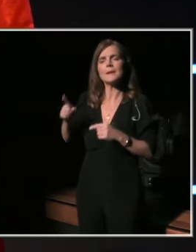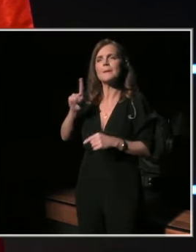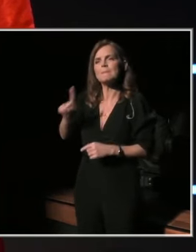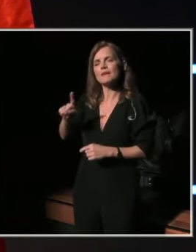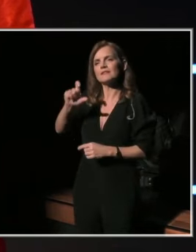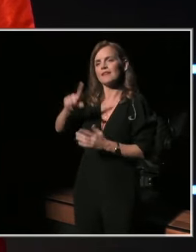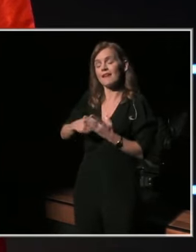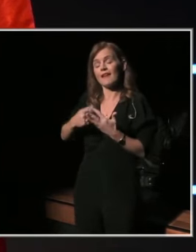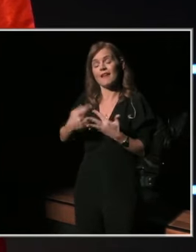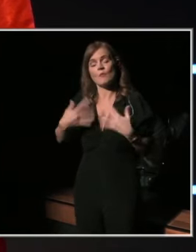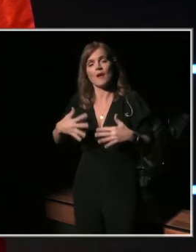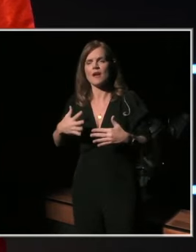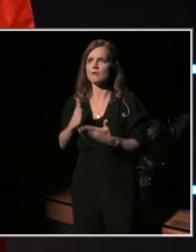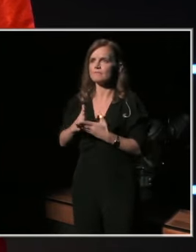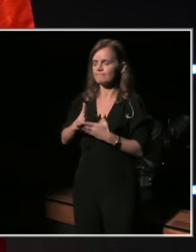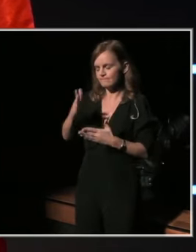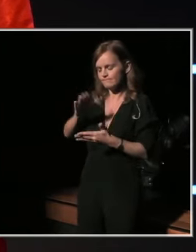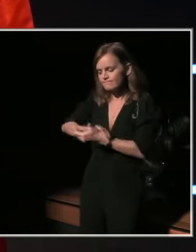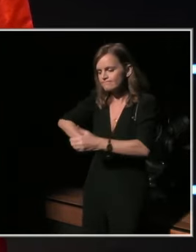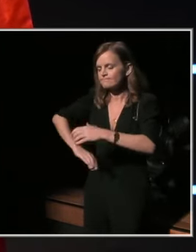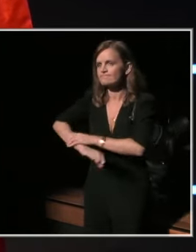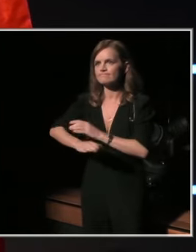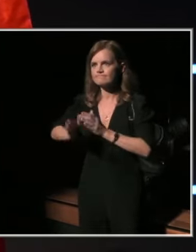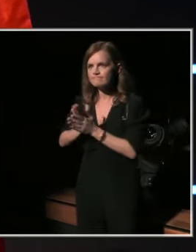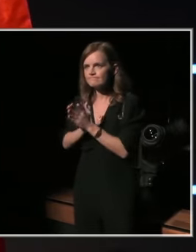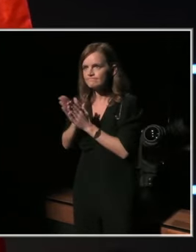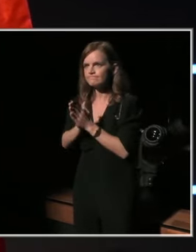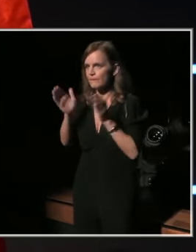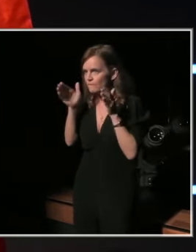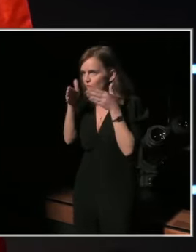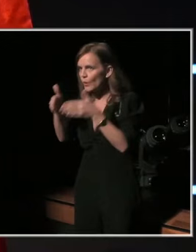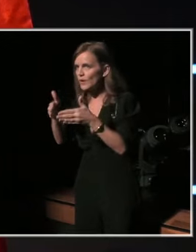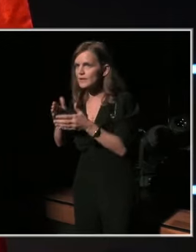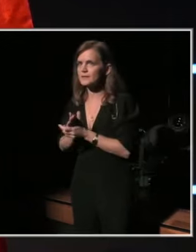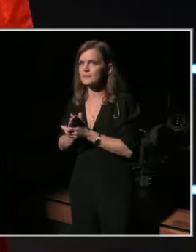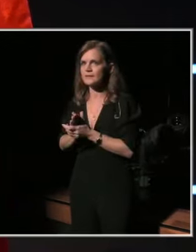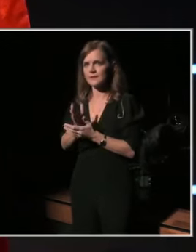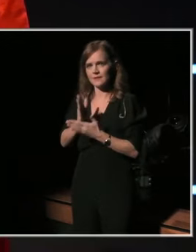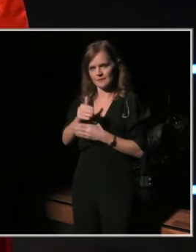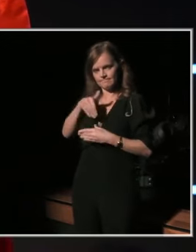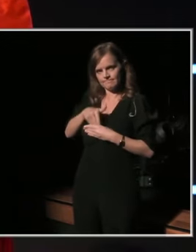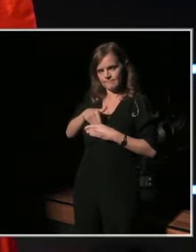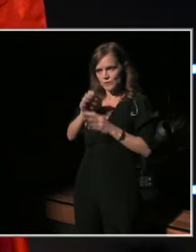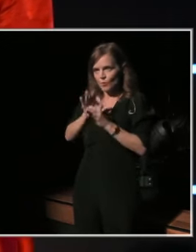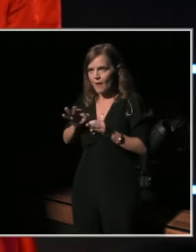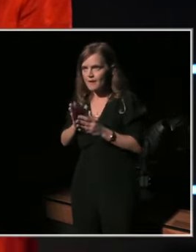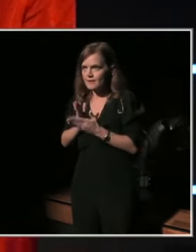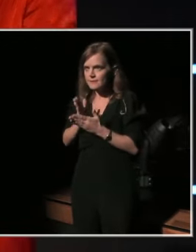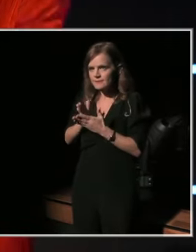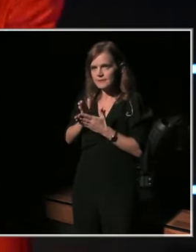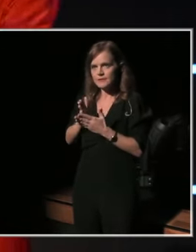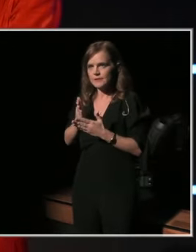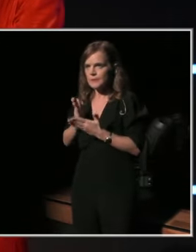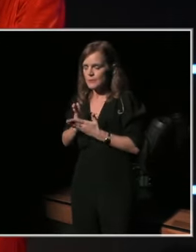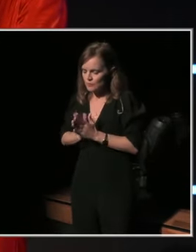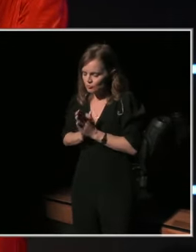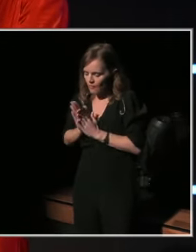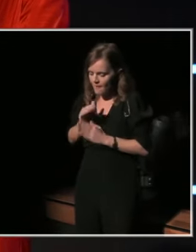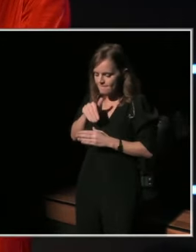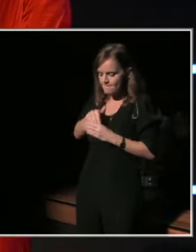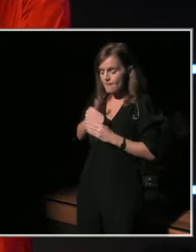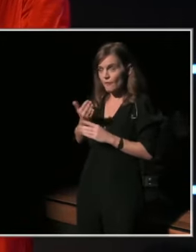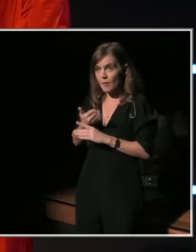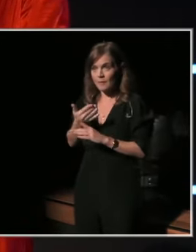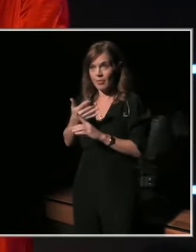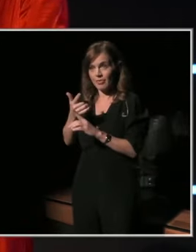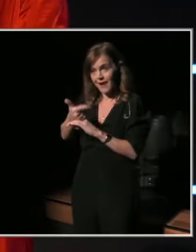she admirably remains on focus. Her quiet but unwavering drive to improve behind the camera representation for